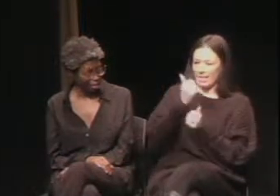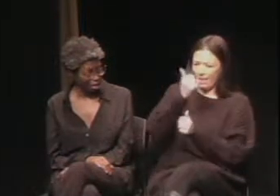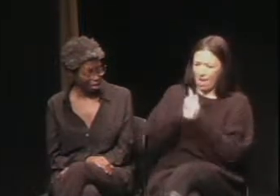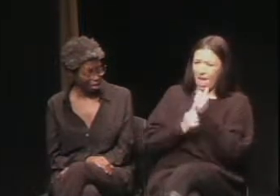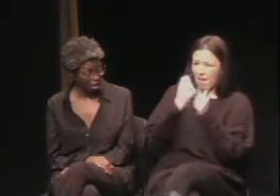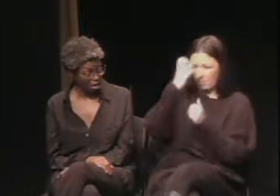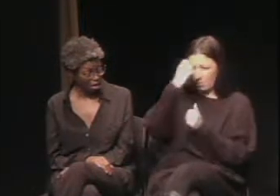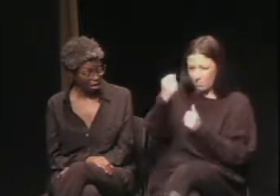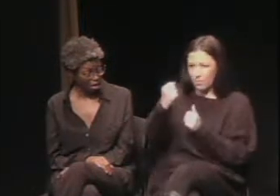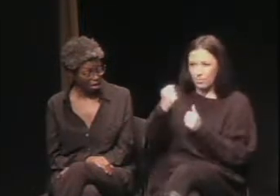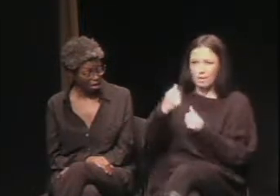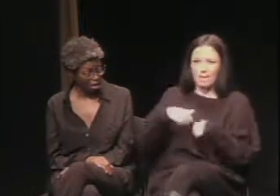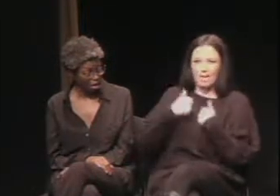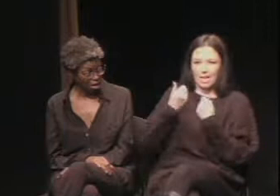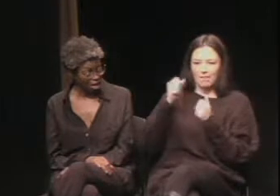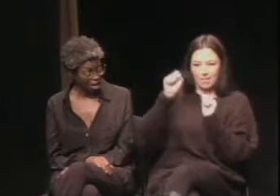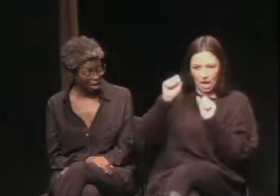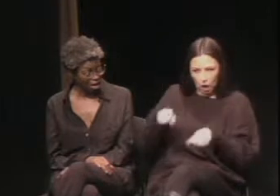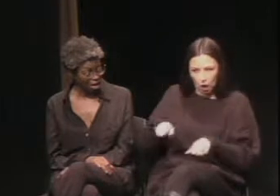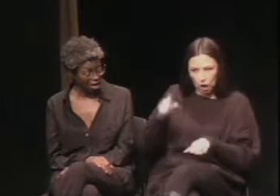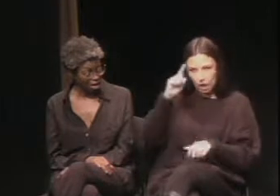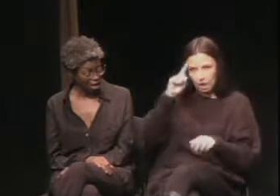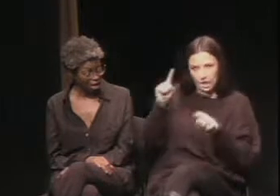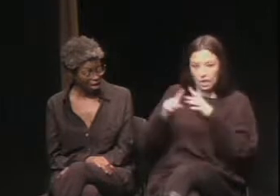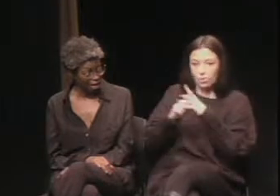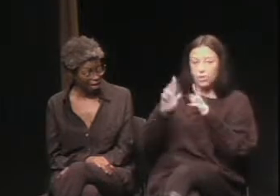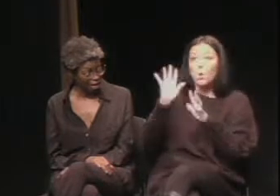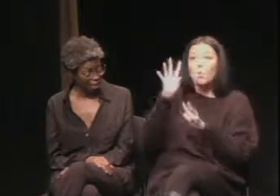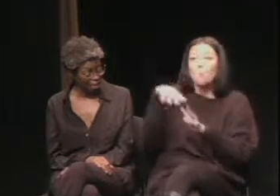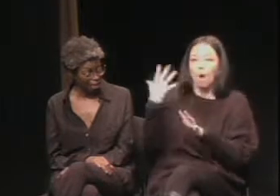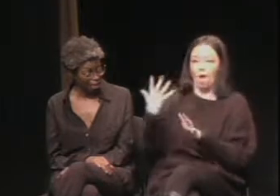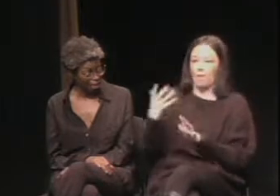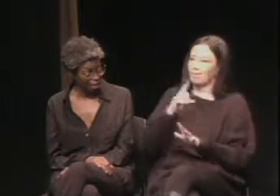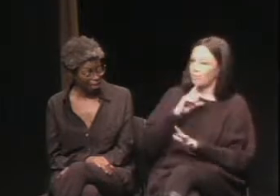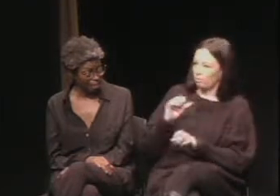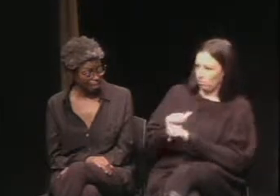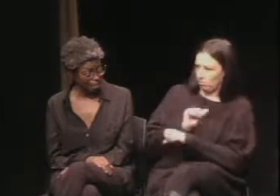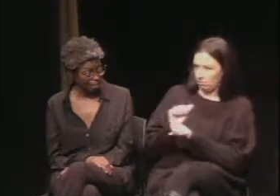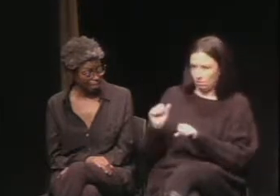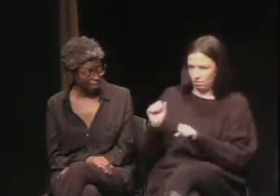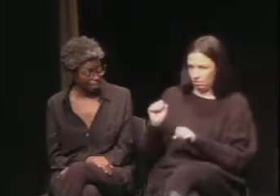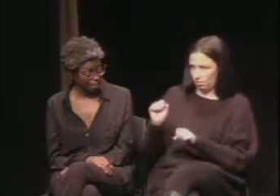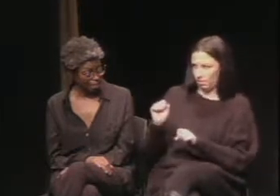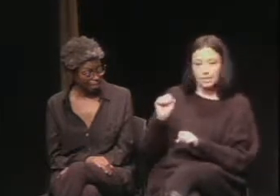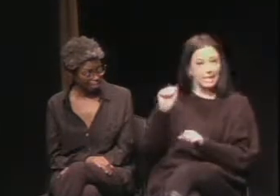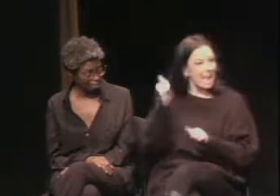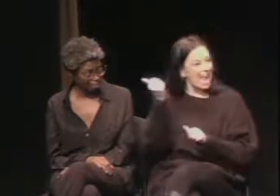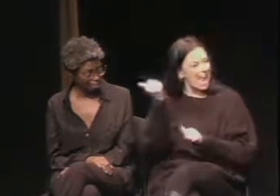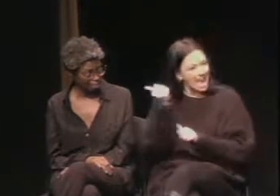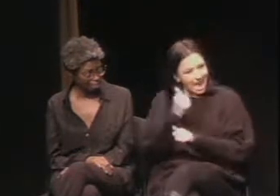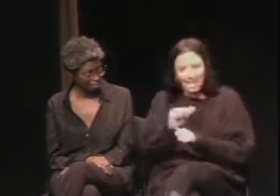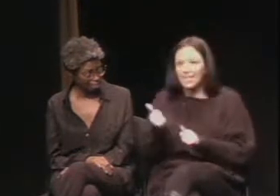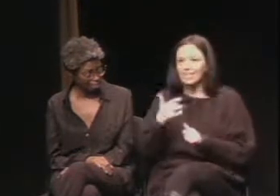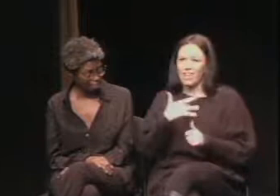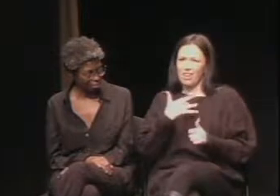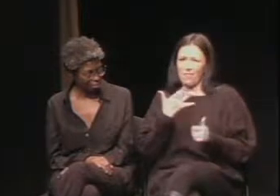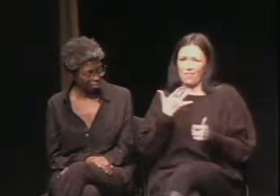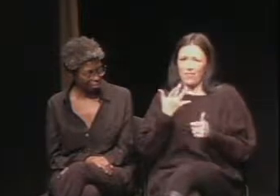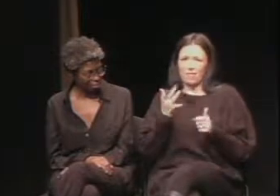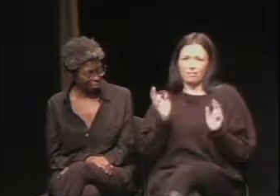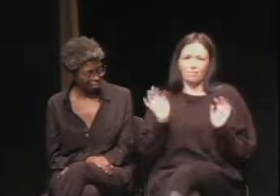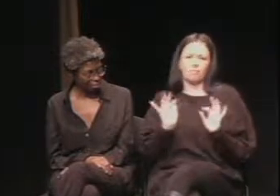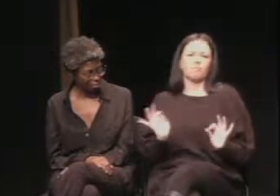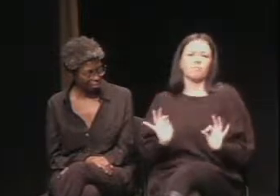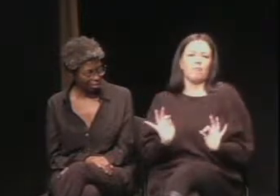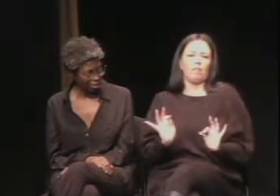my life that I could think of. It was insane. I was like, really? She's like, anything, even if it feels inconsequential,